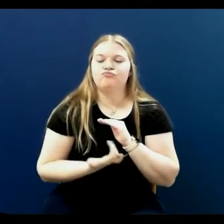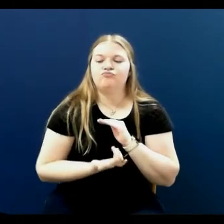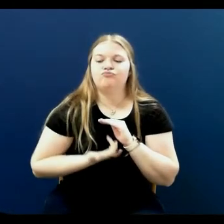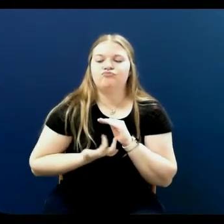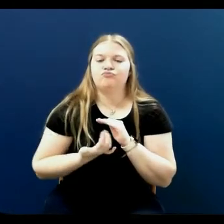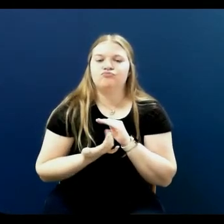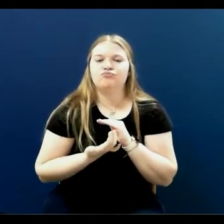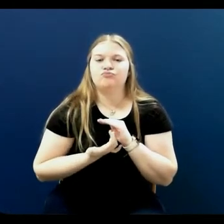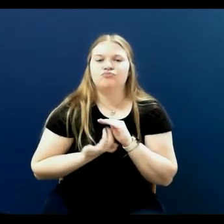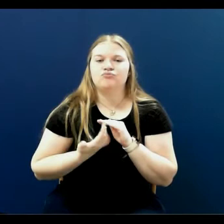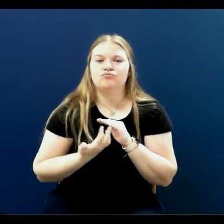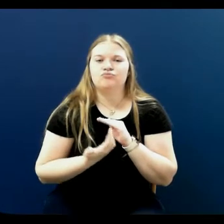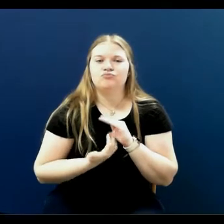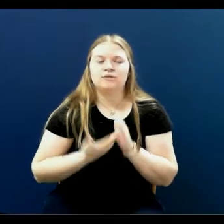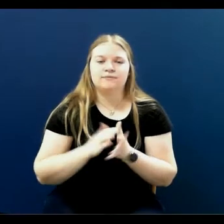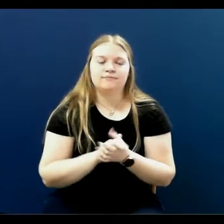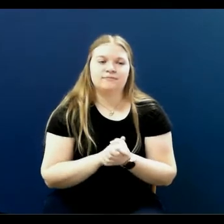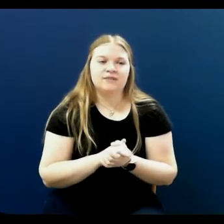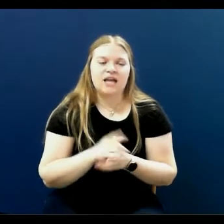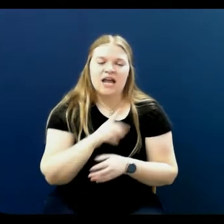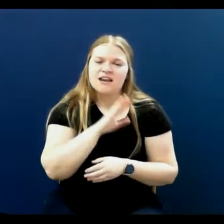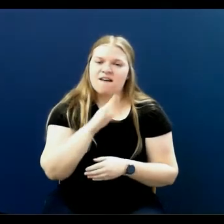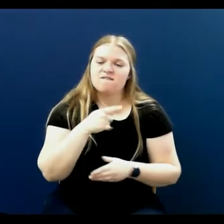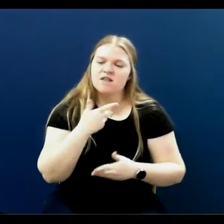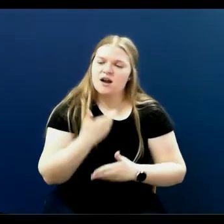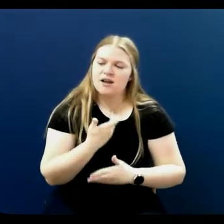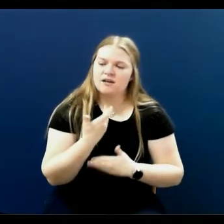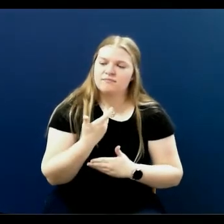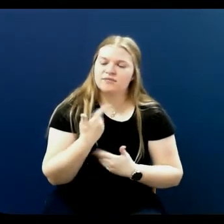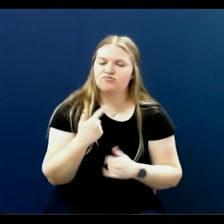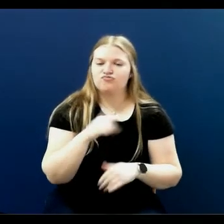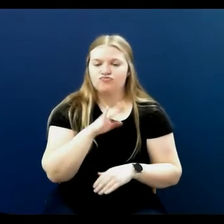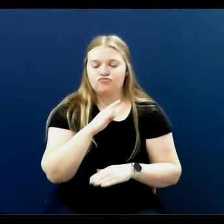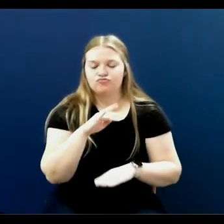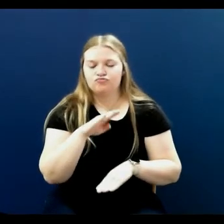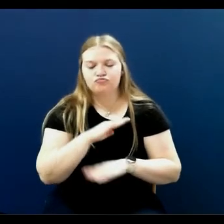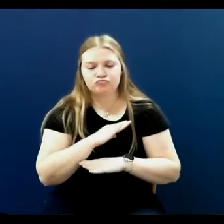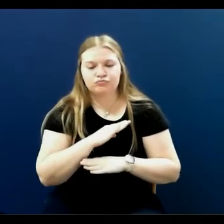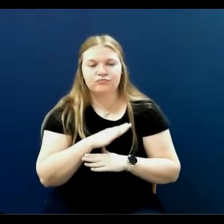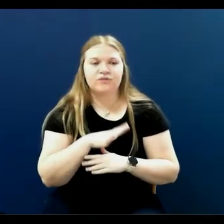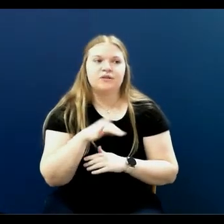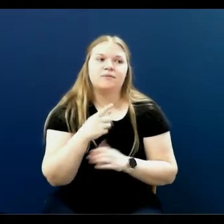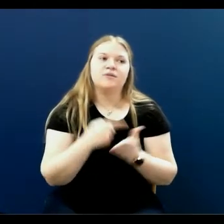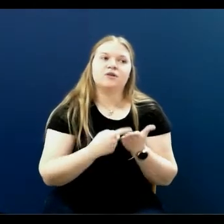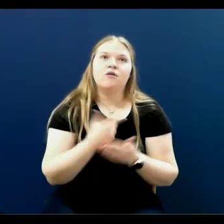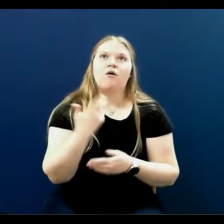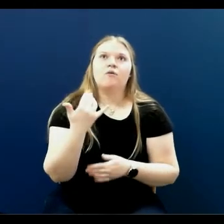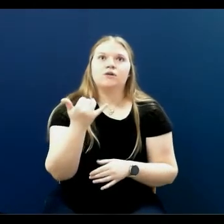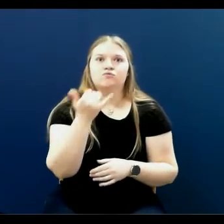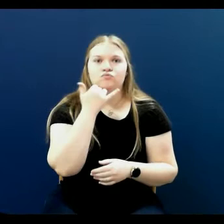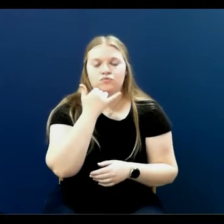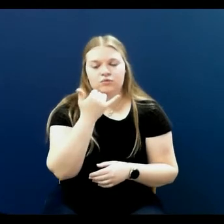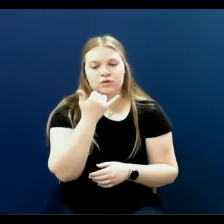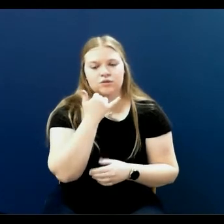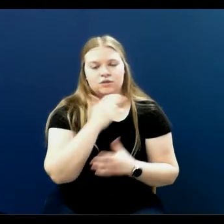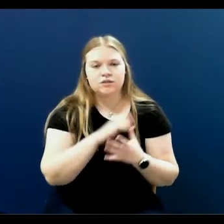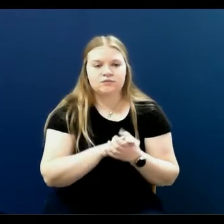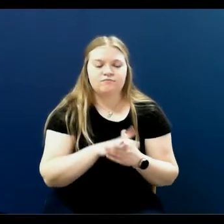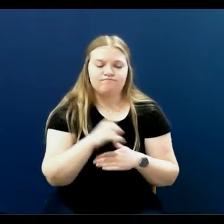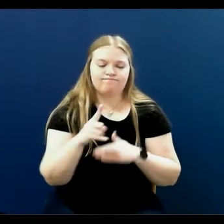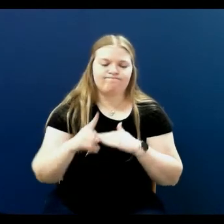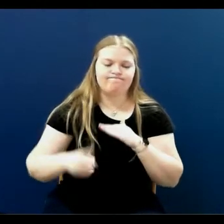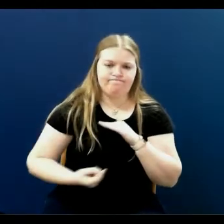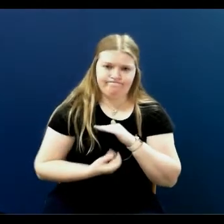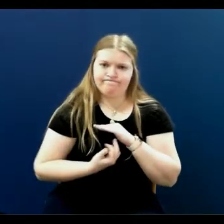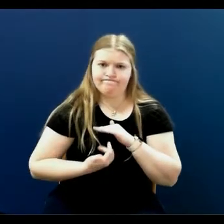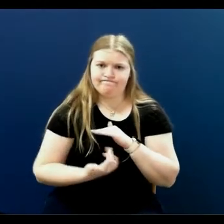life. That he's never happy with something. Something's always wrong. It's sort of this just under the surface.